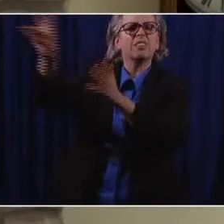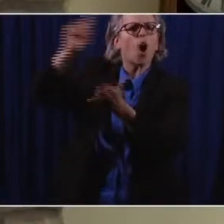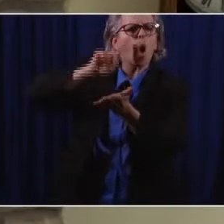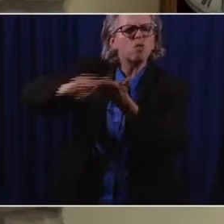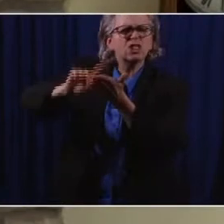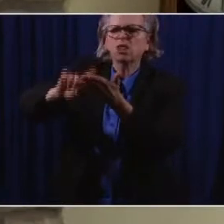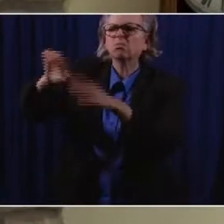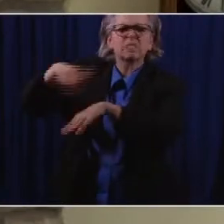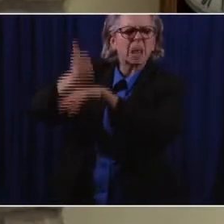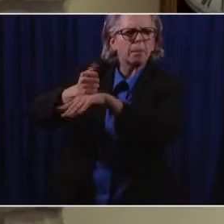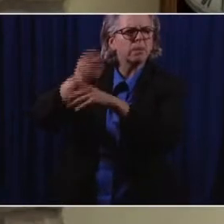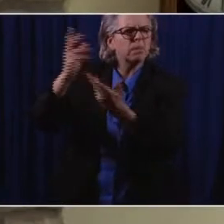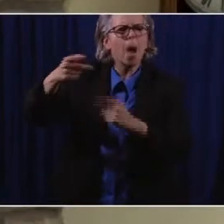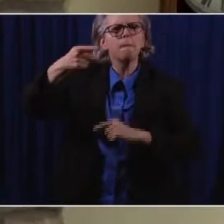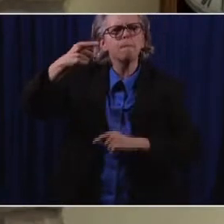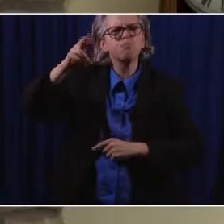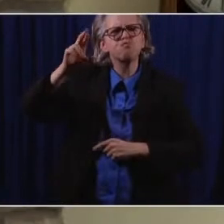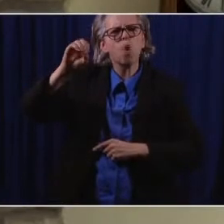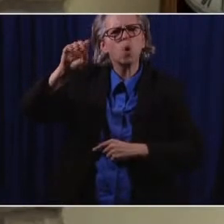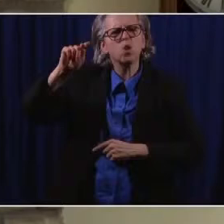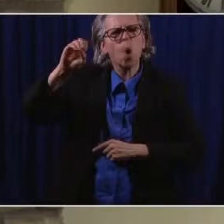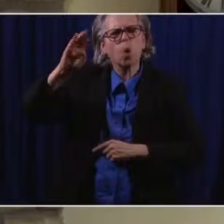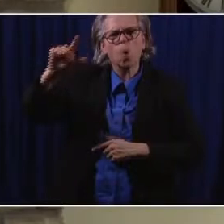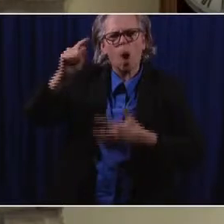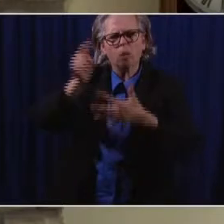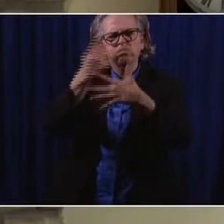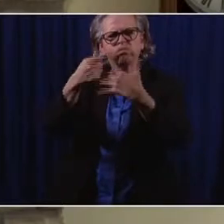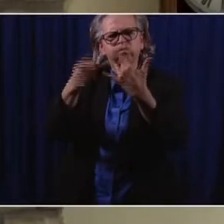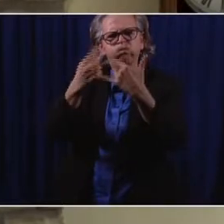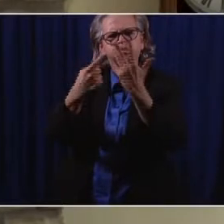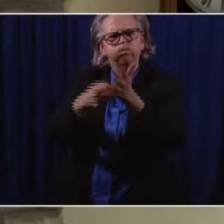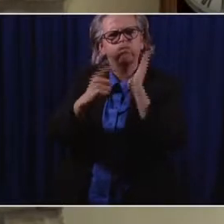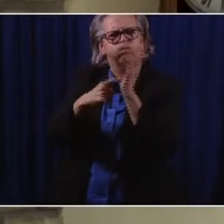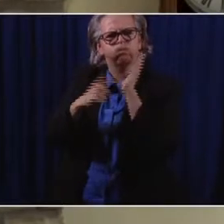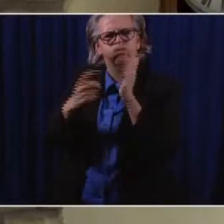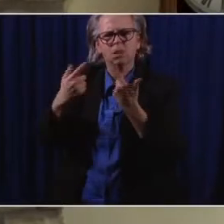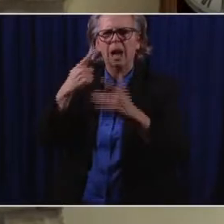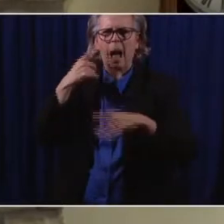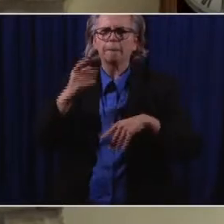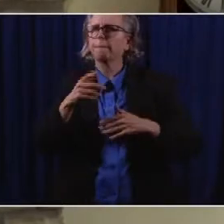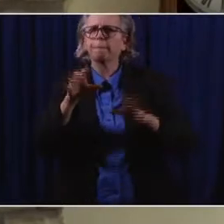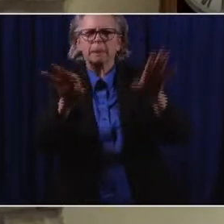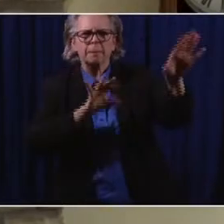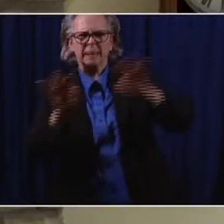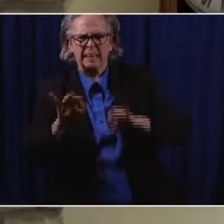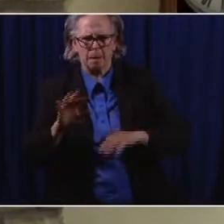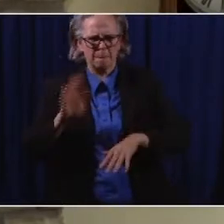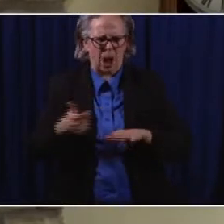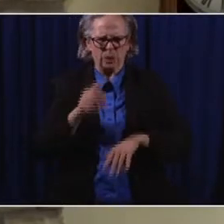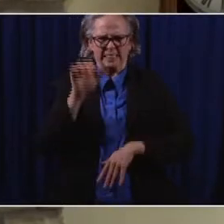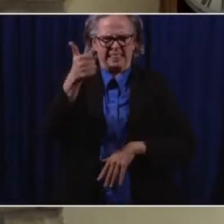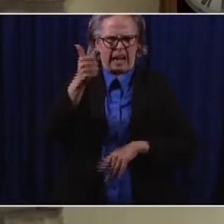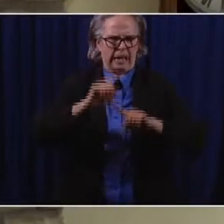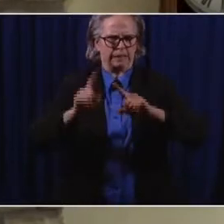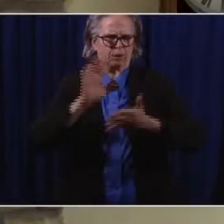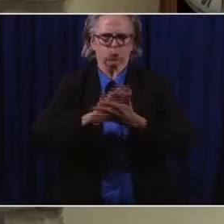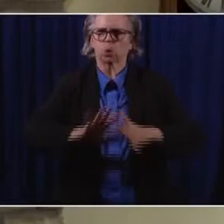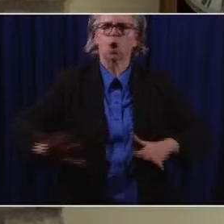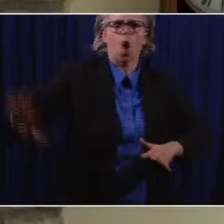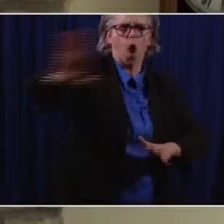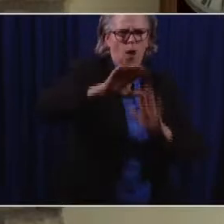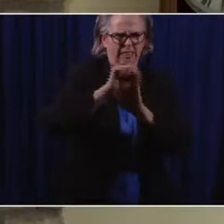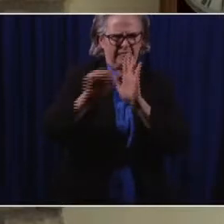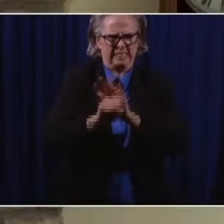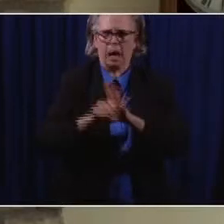10 school districts or school buildings in the state. And what we're going to do is run a test,